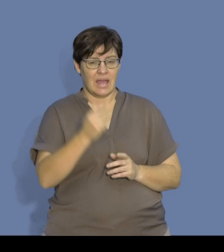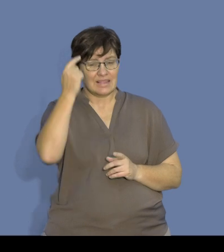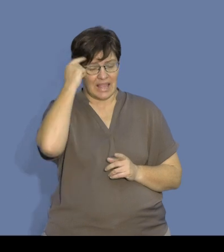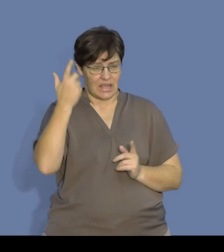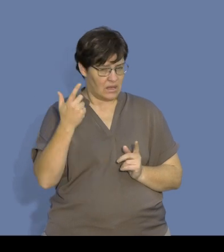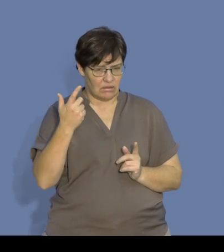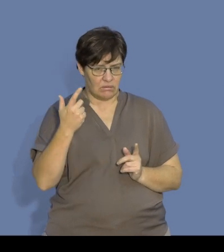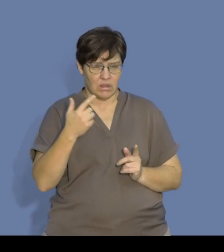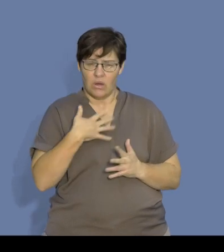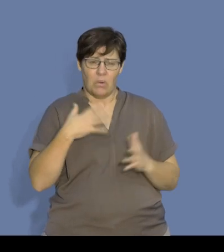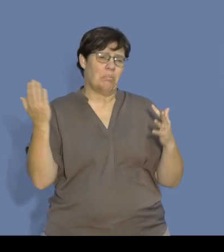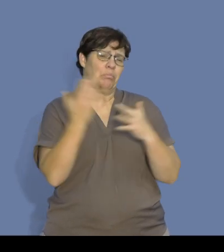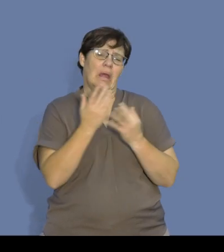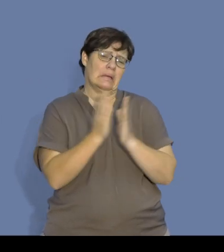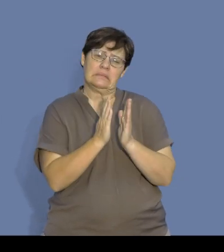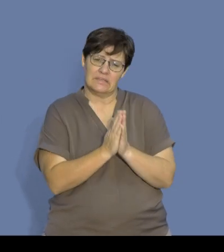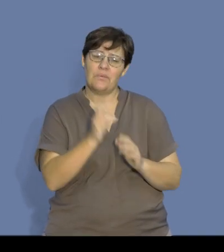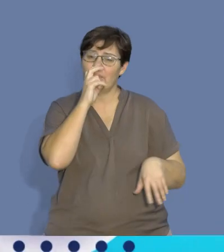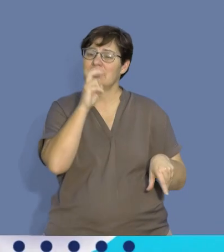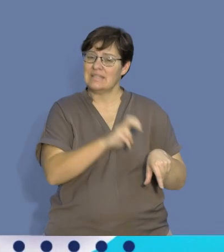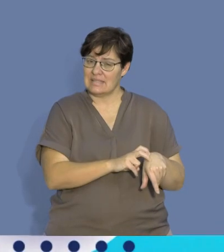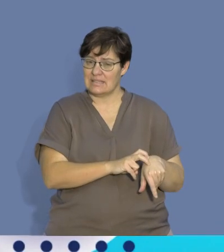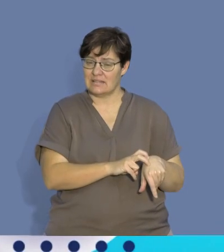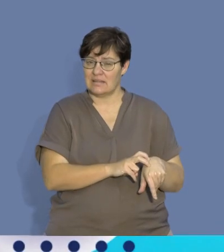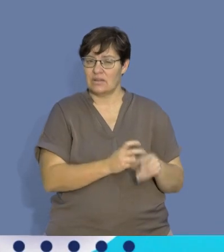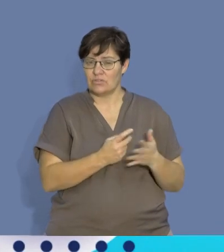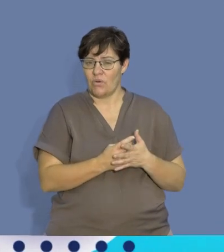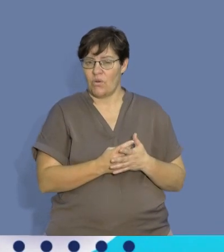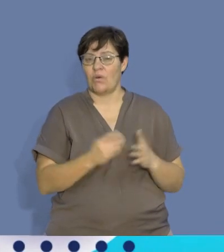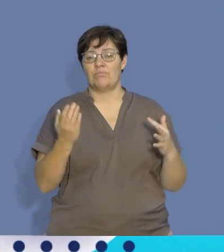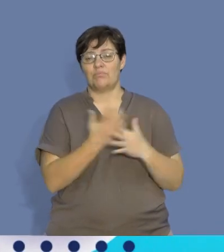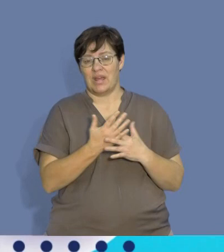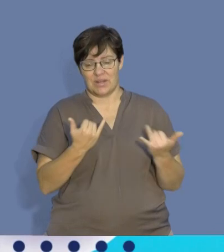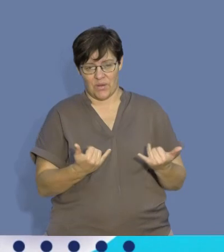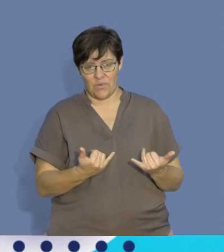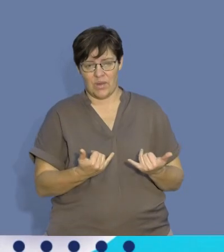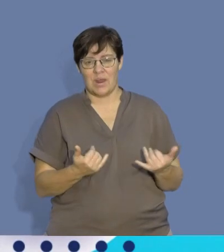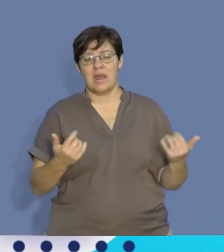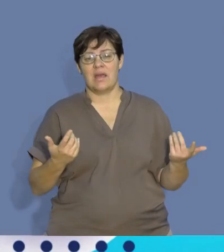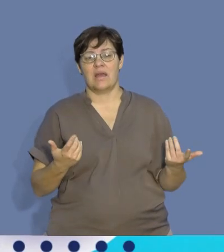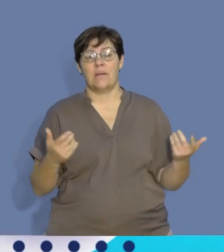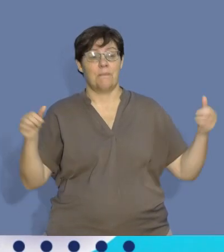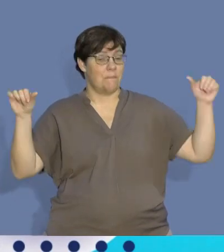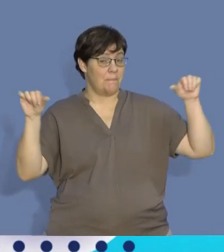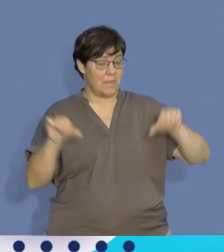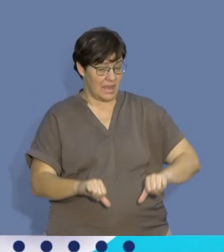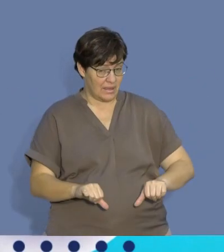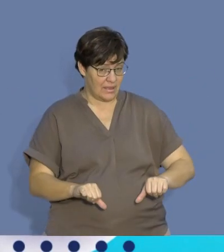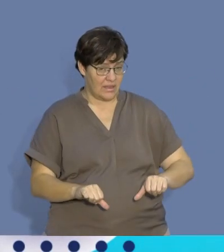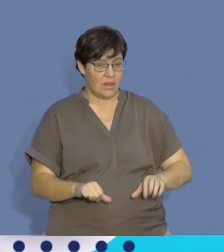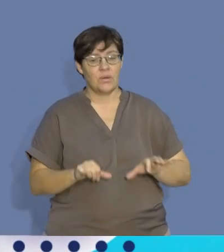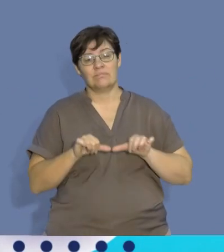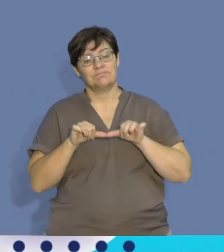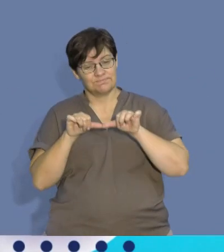or to the balance sheet. Right, guys, I know you're probably dying for a break. You need a break desperately. So let's do just